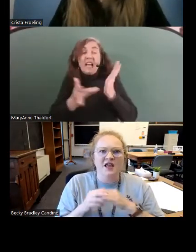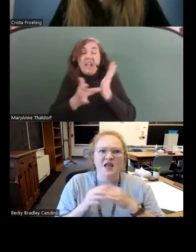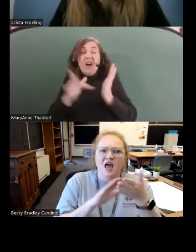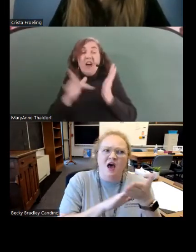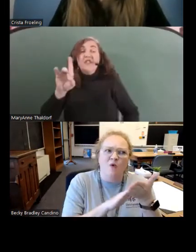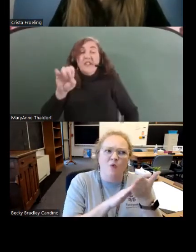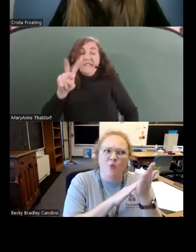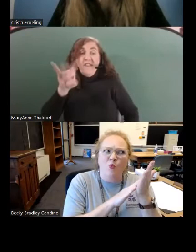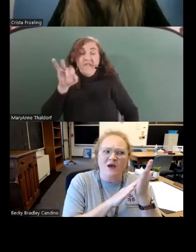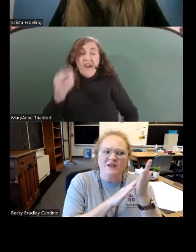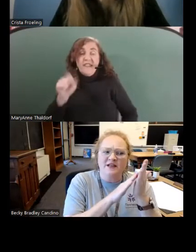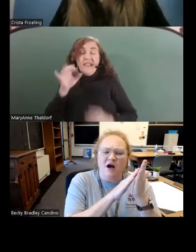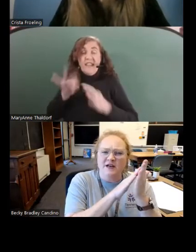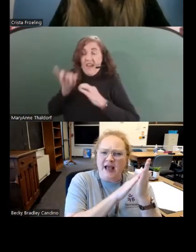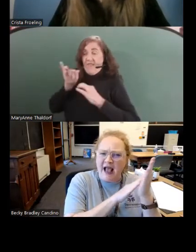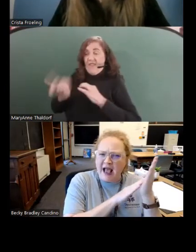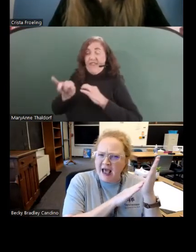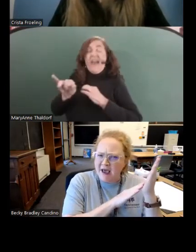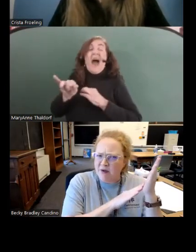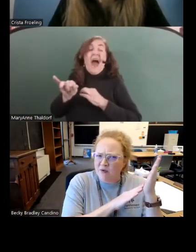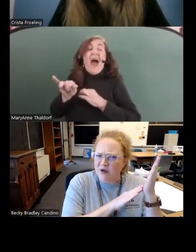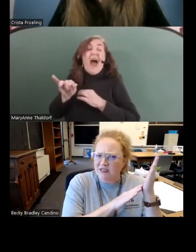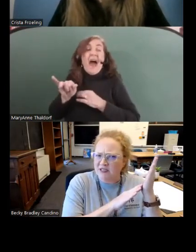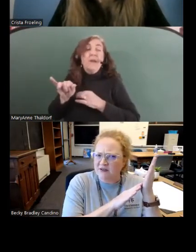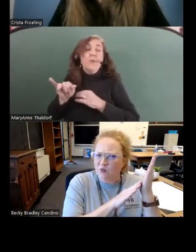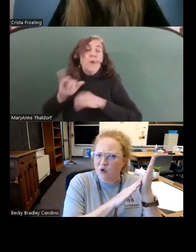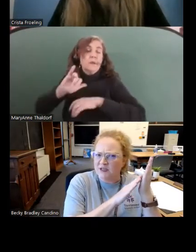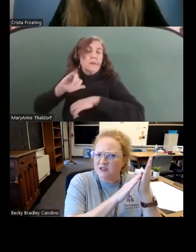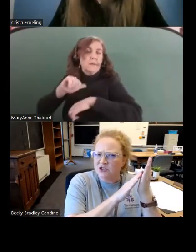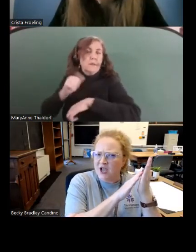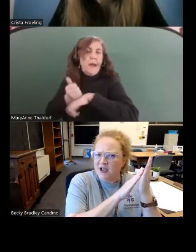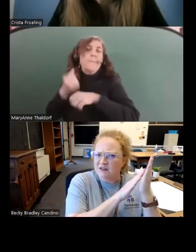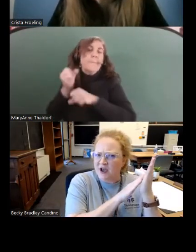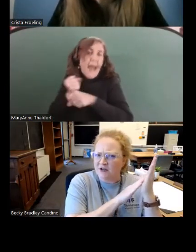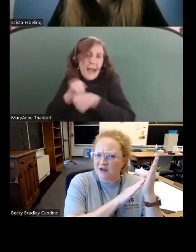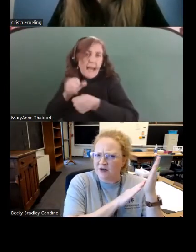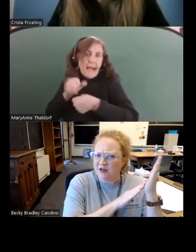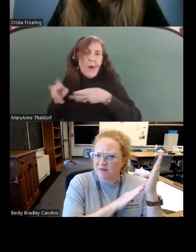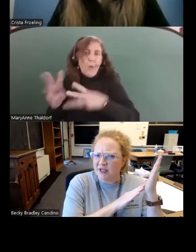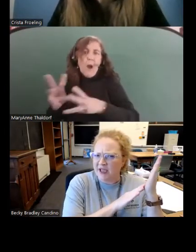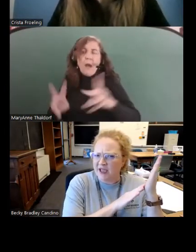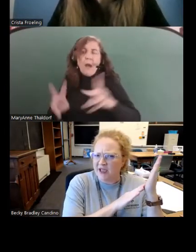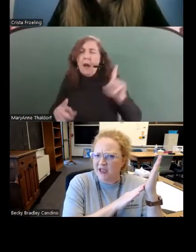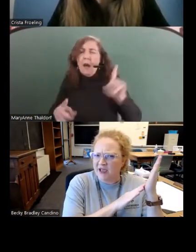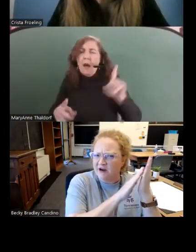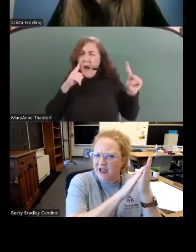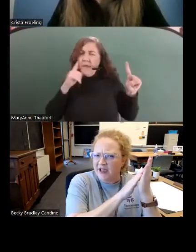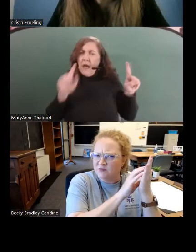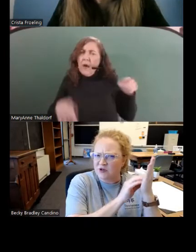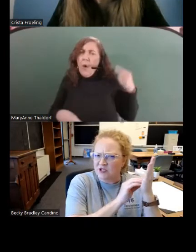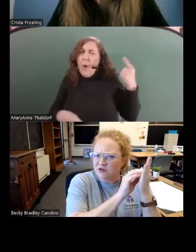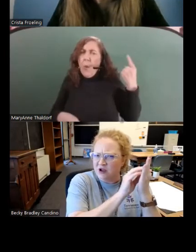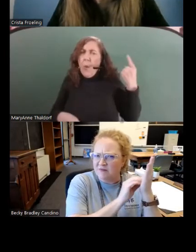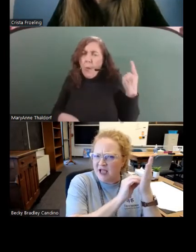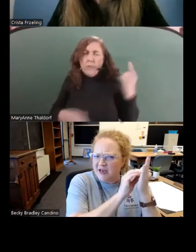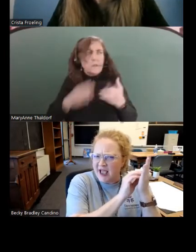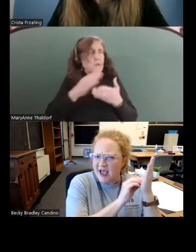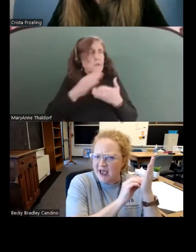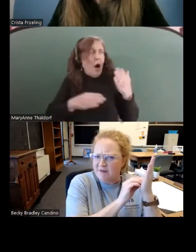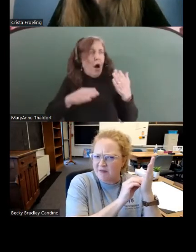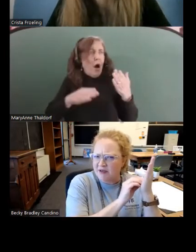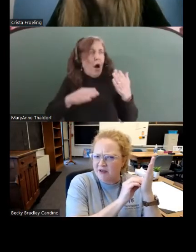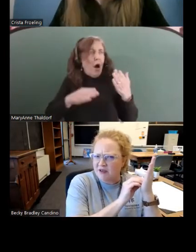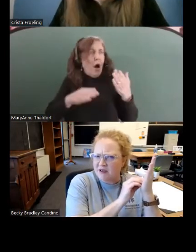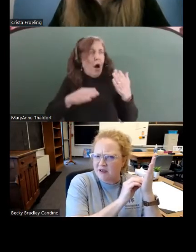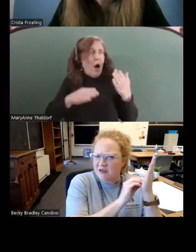And was it on an app? Was it one child's cochlear implant or hearing aids were controlled by an